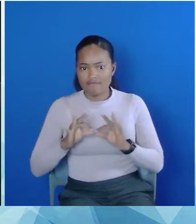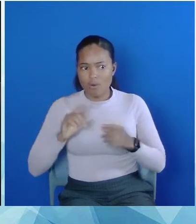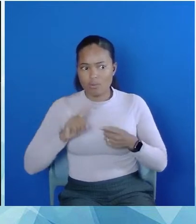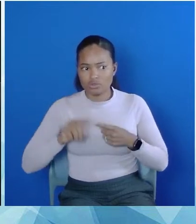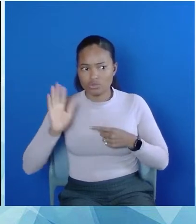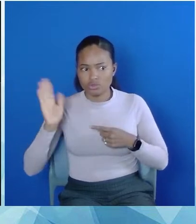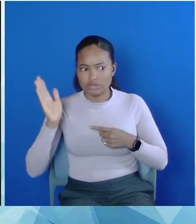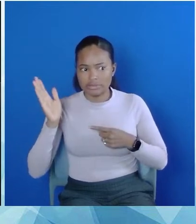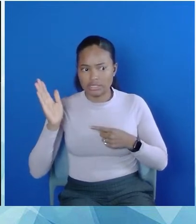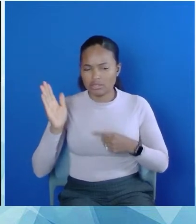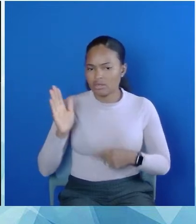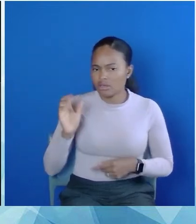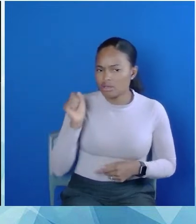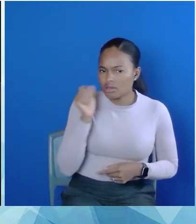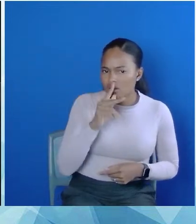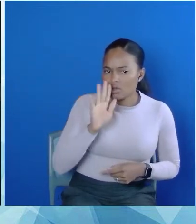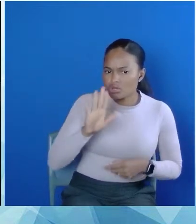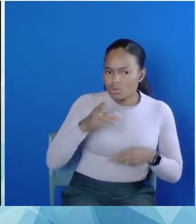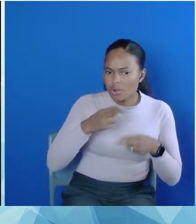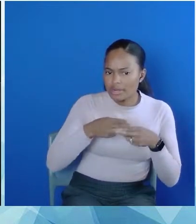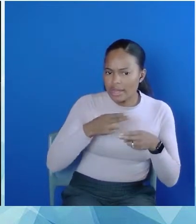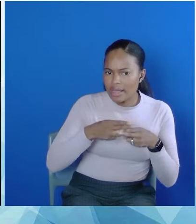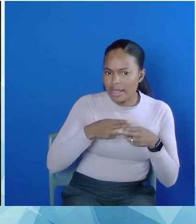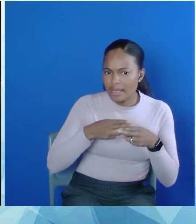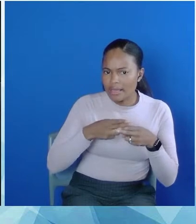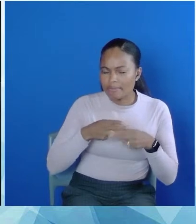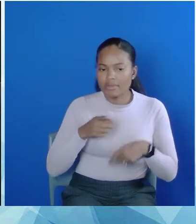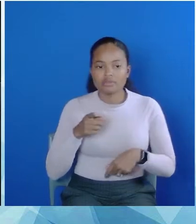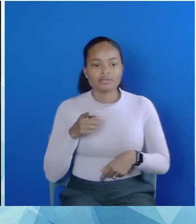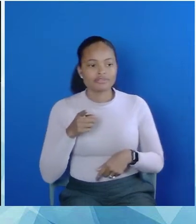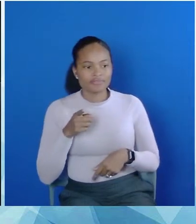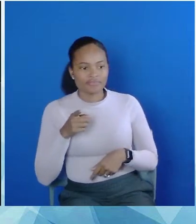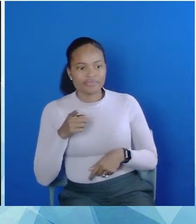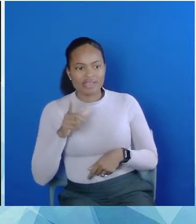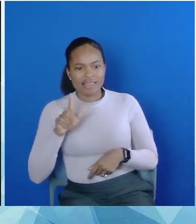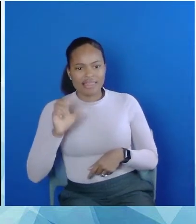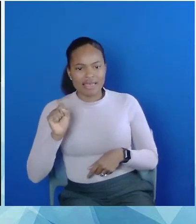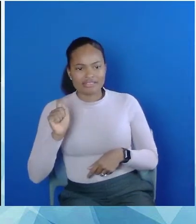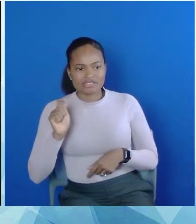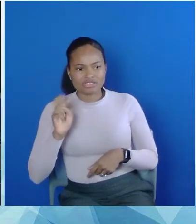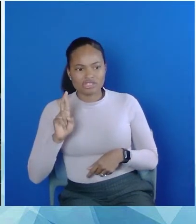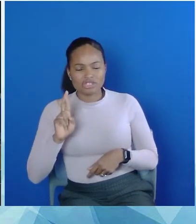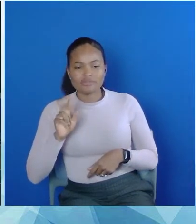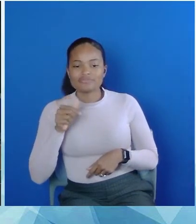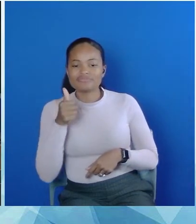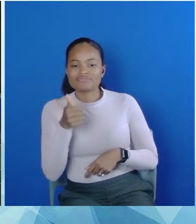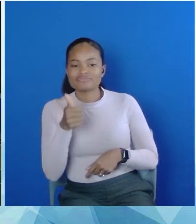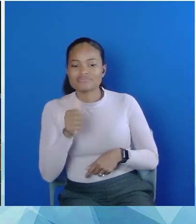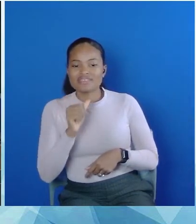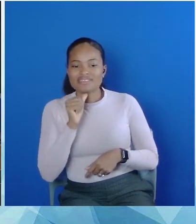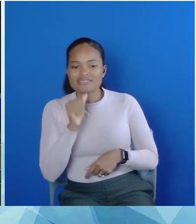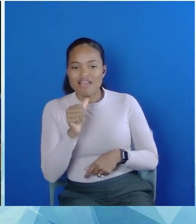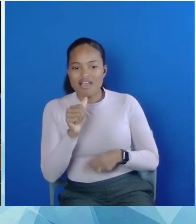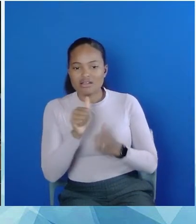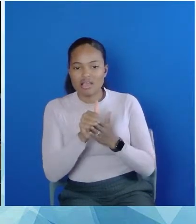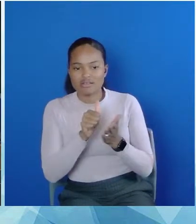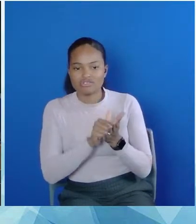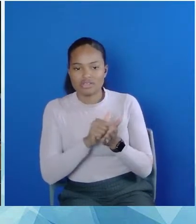Your name? First name is Leslie. You're a non-agenda item. That's later on in the